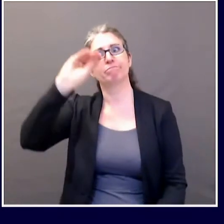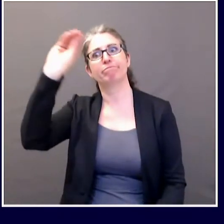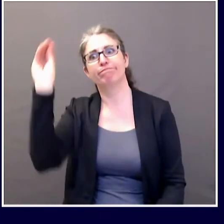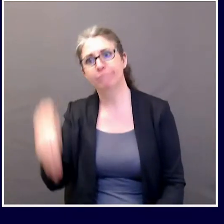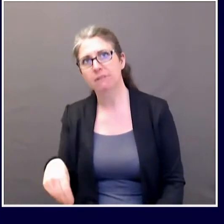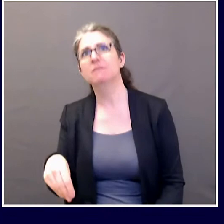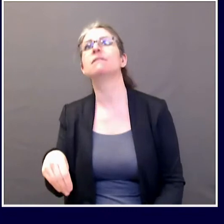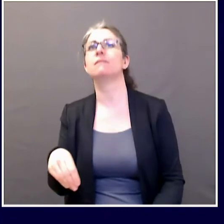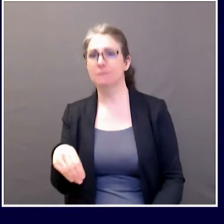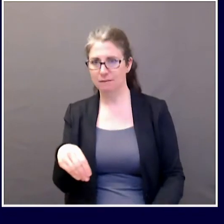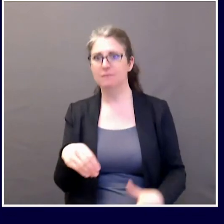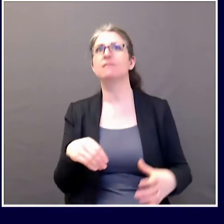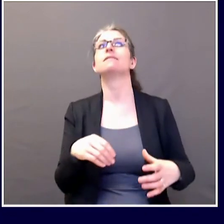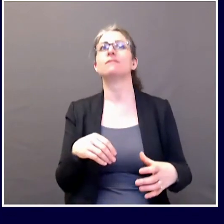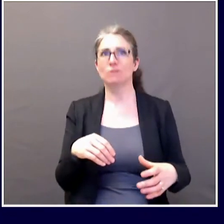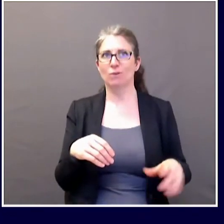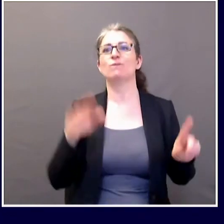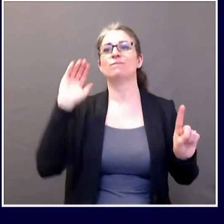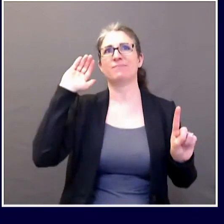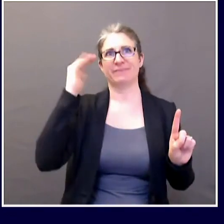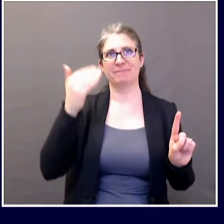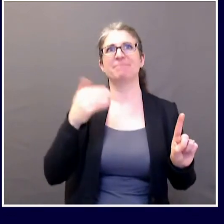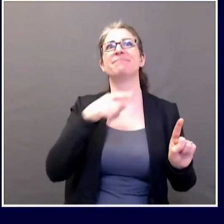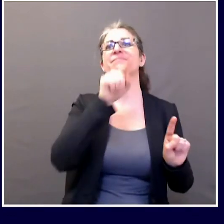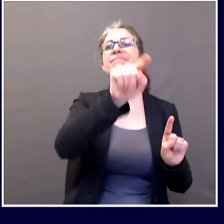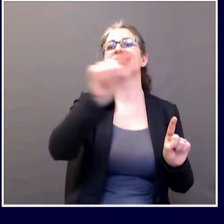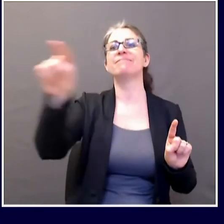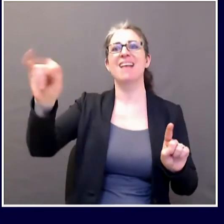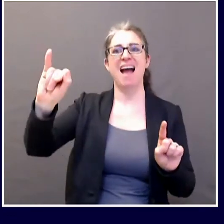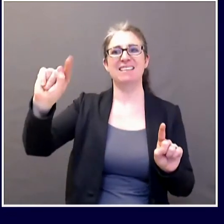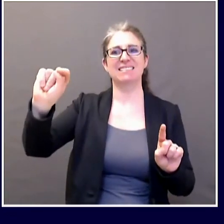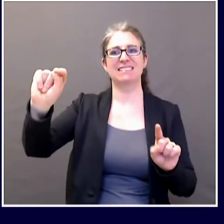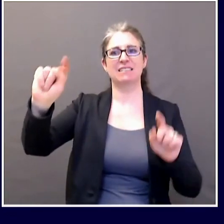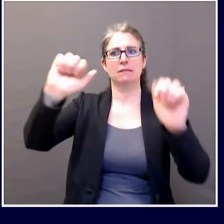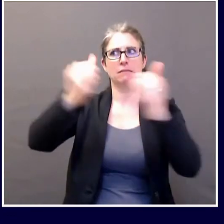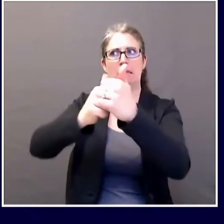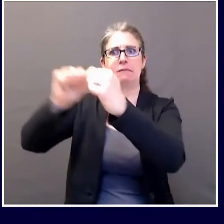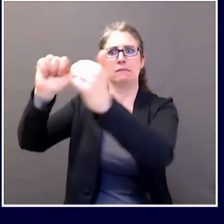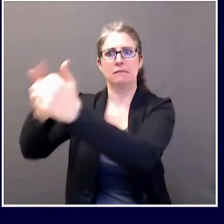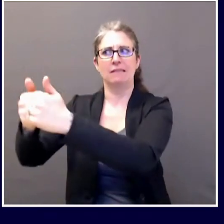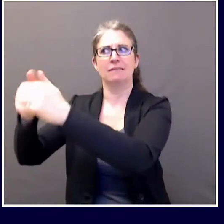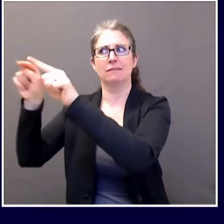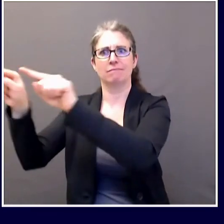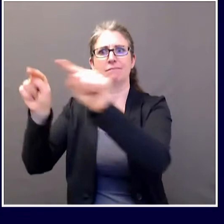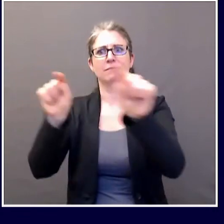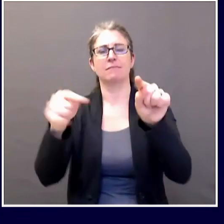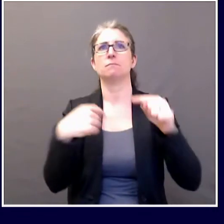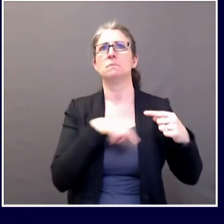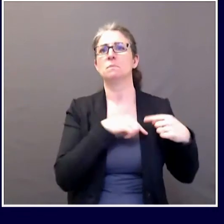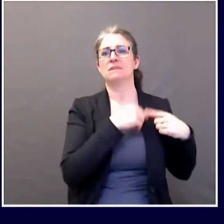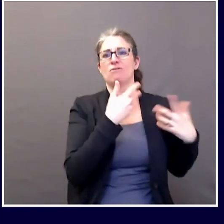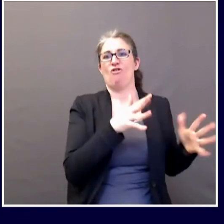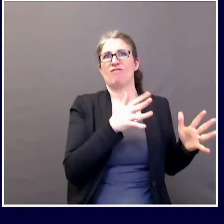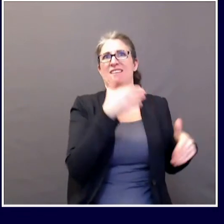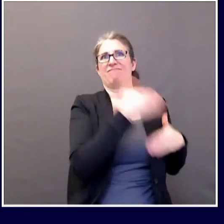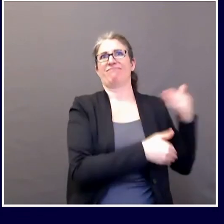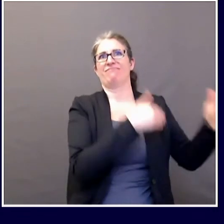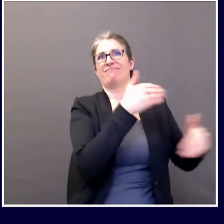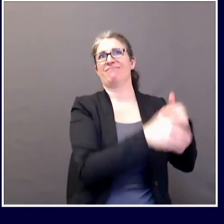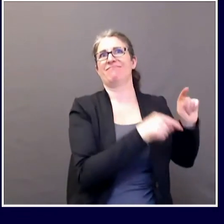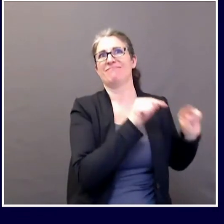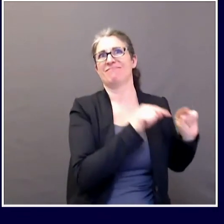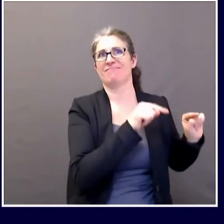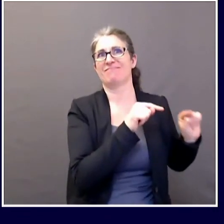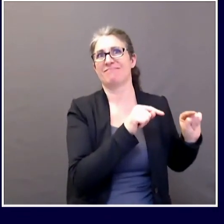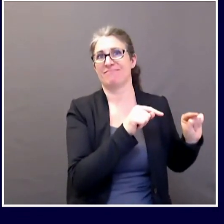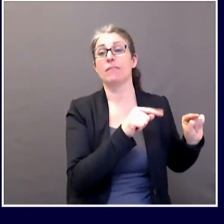IT challenges. One of the vendors indicated to us, or rather one of the IT folks that's working on this indicated, is that